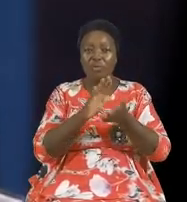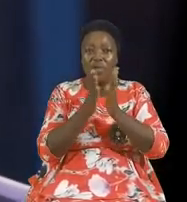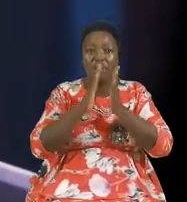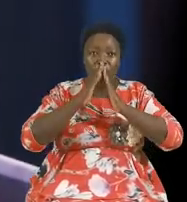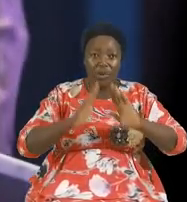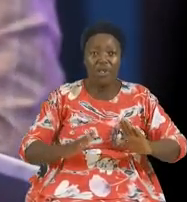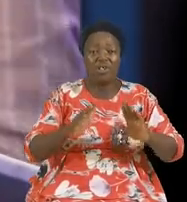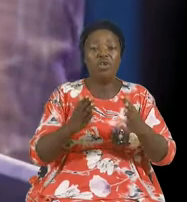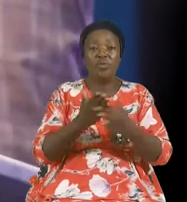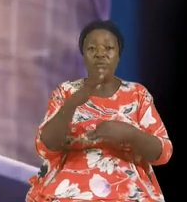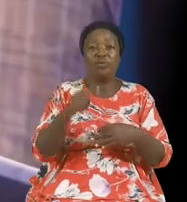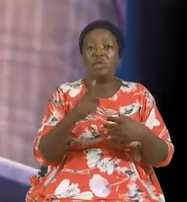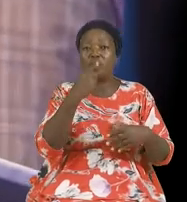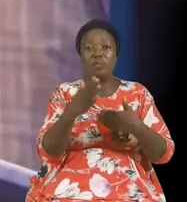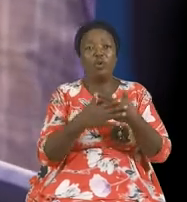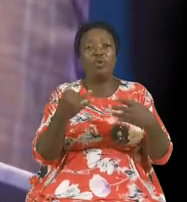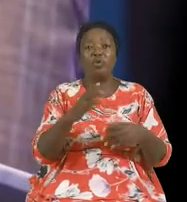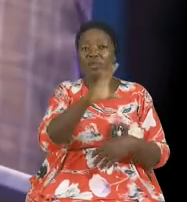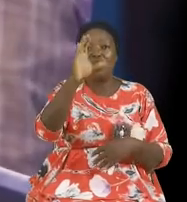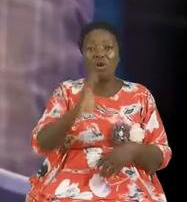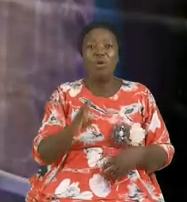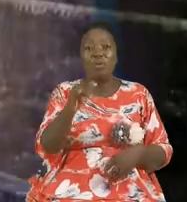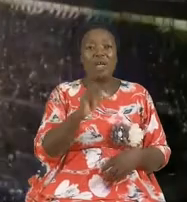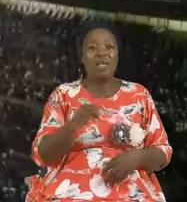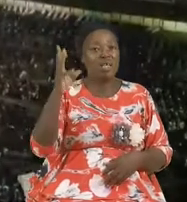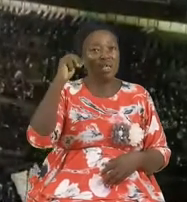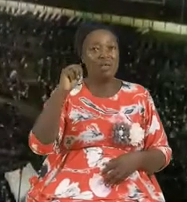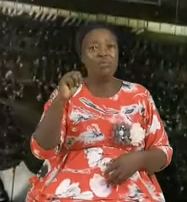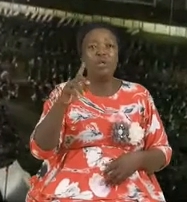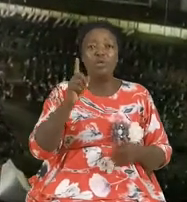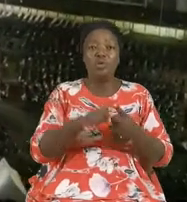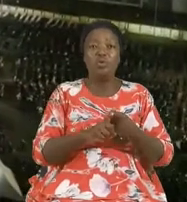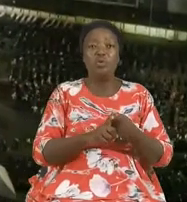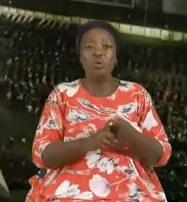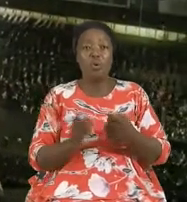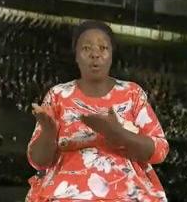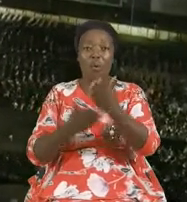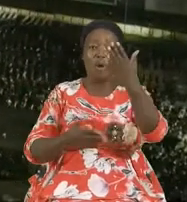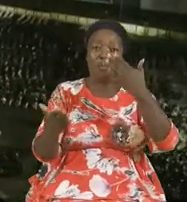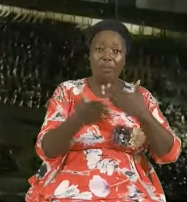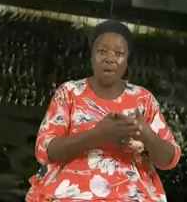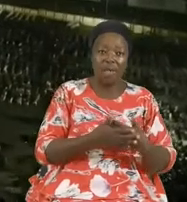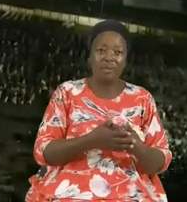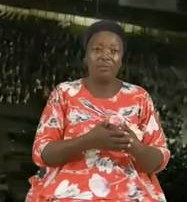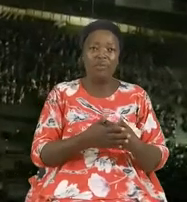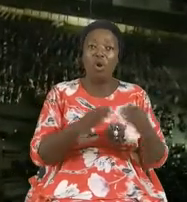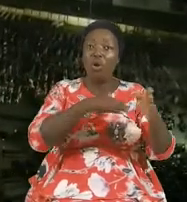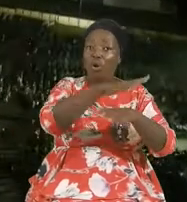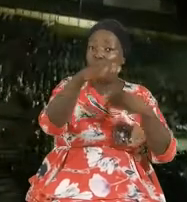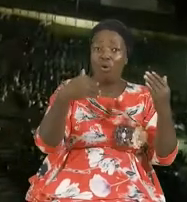that away, and having made peace through the blood of his cross, by him, look at this,